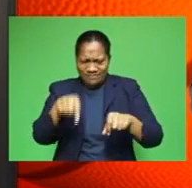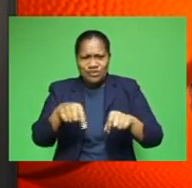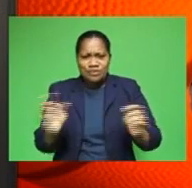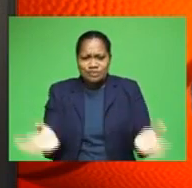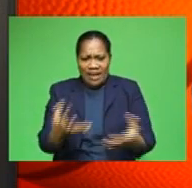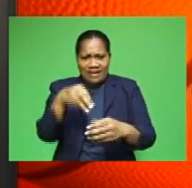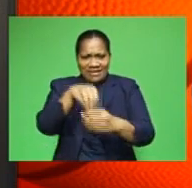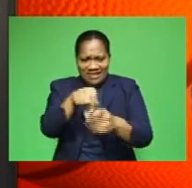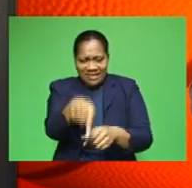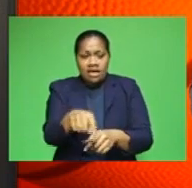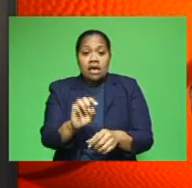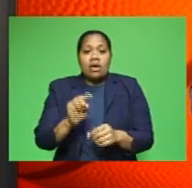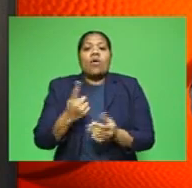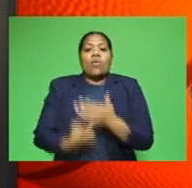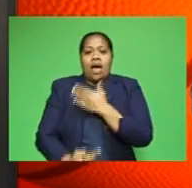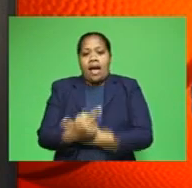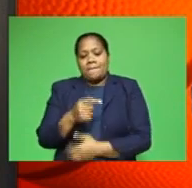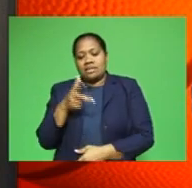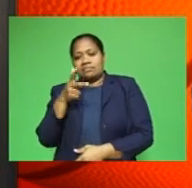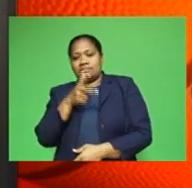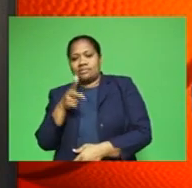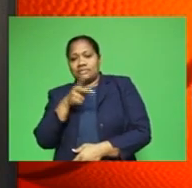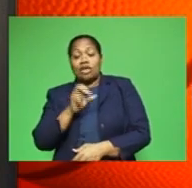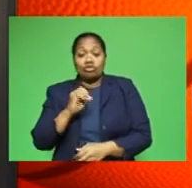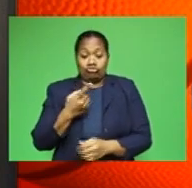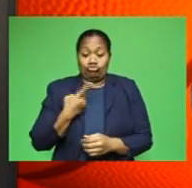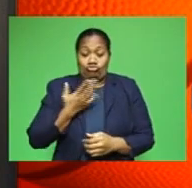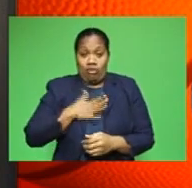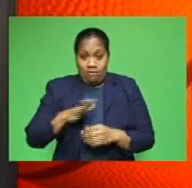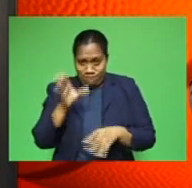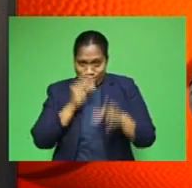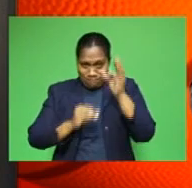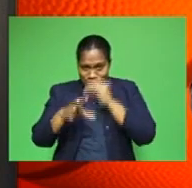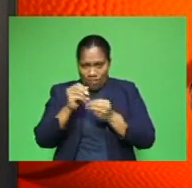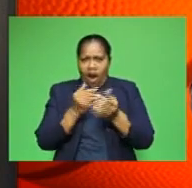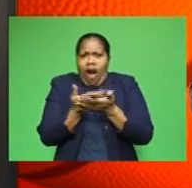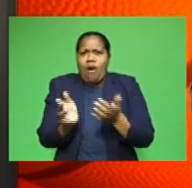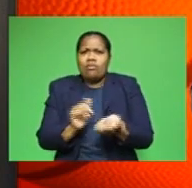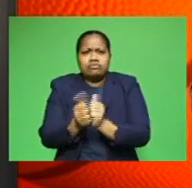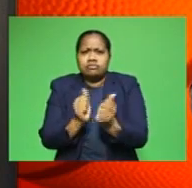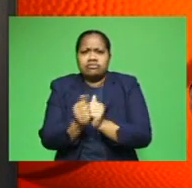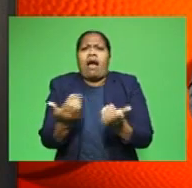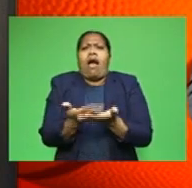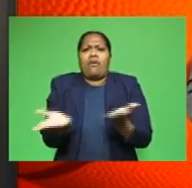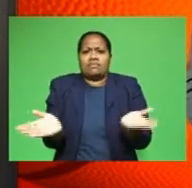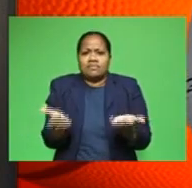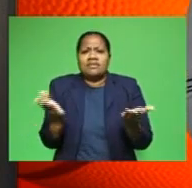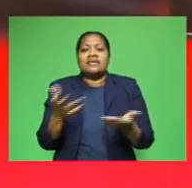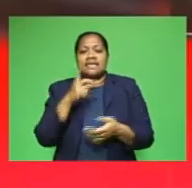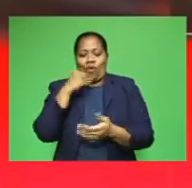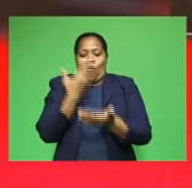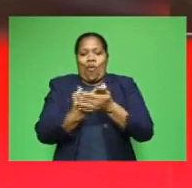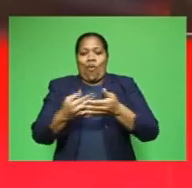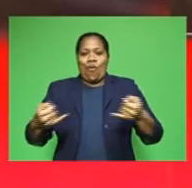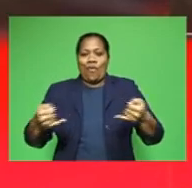want to have some fun while learning the details of the game can do so online. Caroline Itavi with the details.